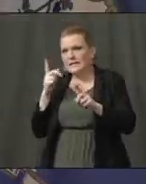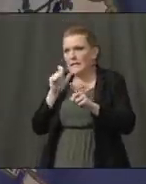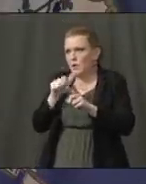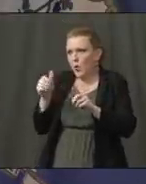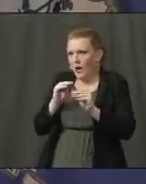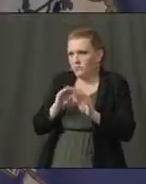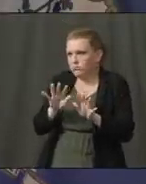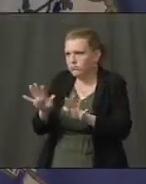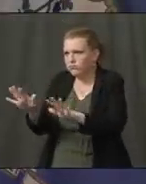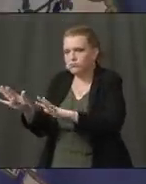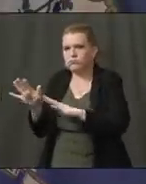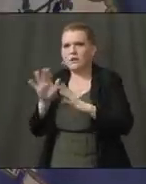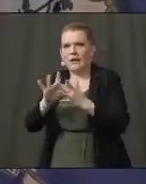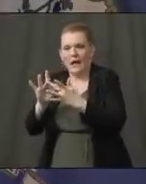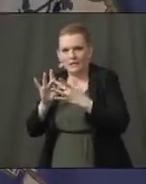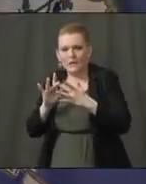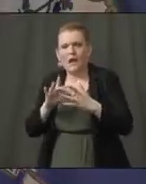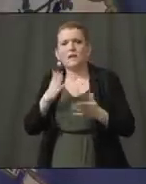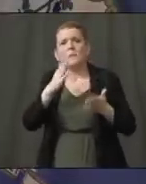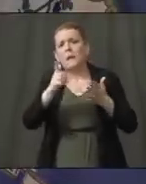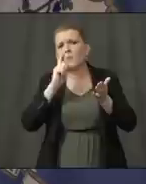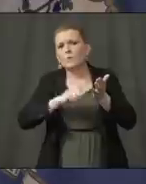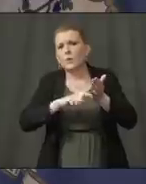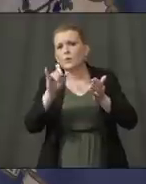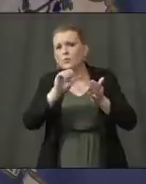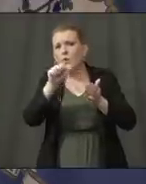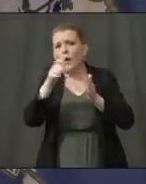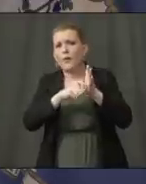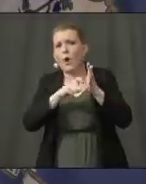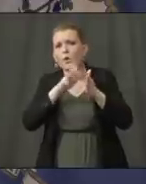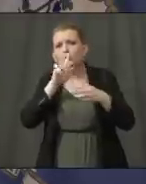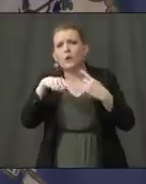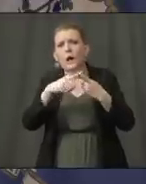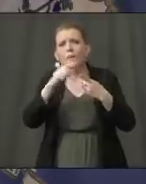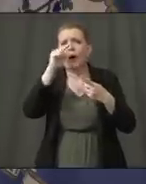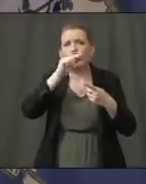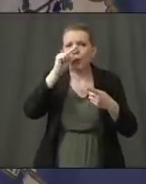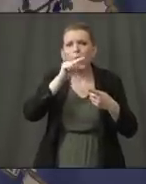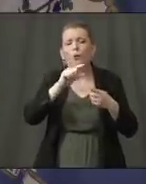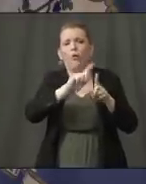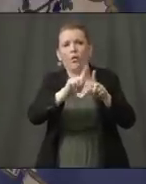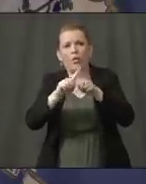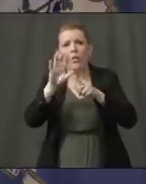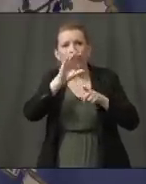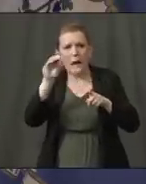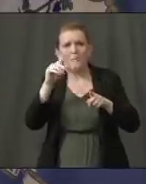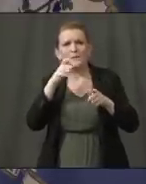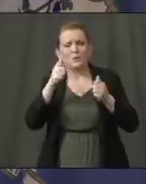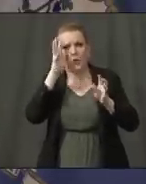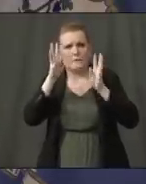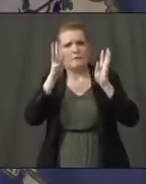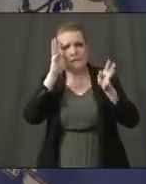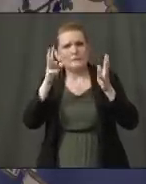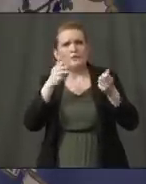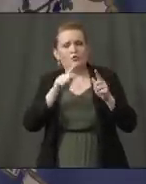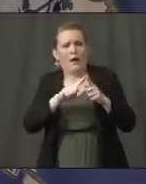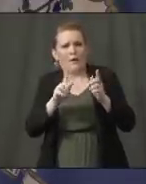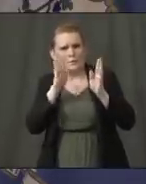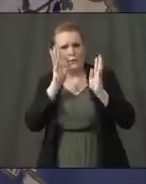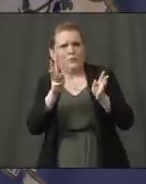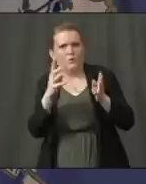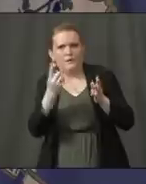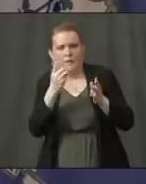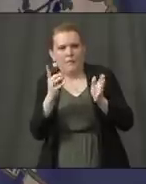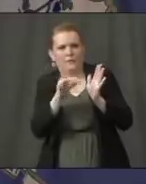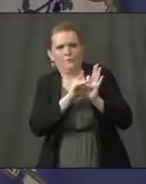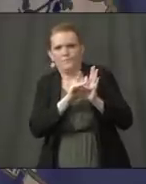putting together a platform, a search engine that would hopefully accomplish some of the same electronically. We got to get on